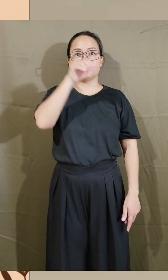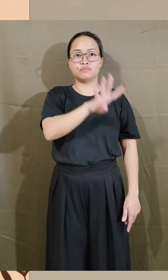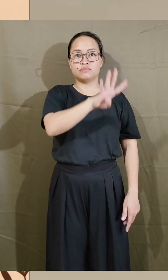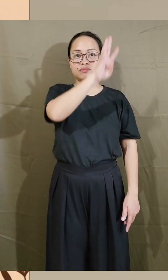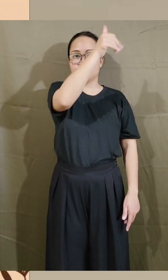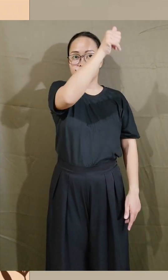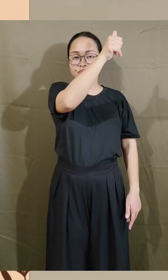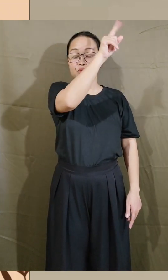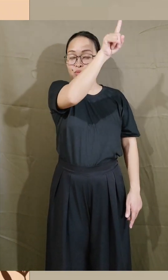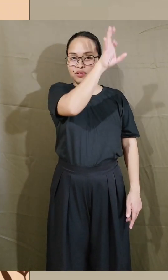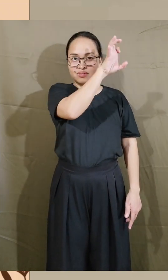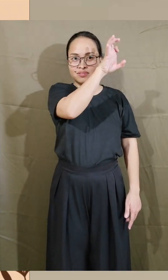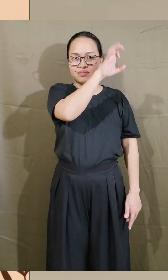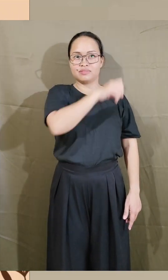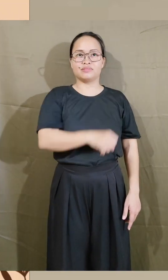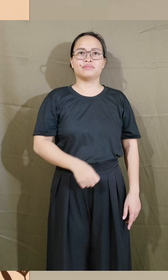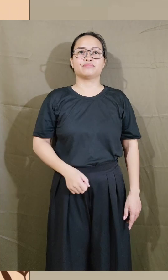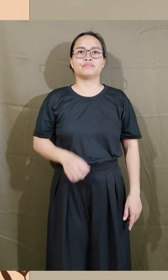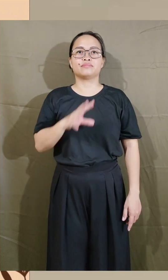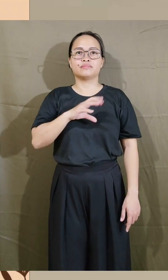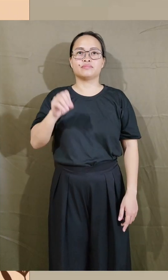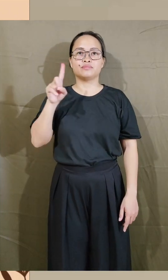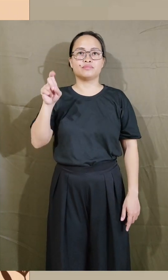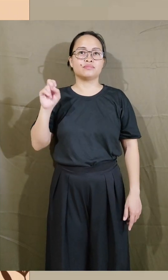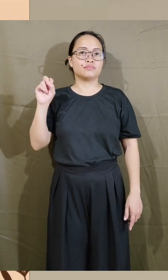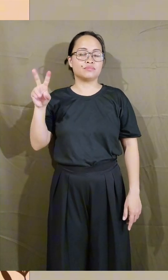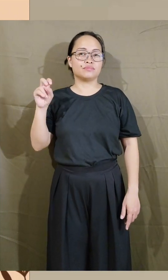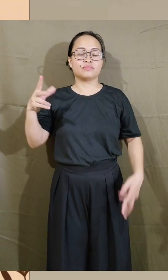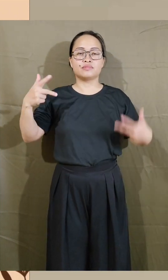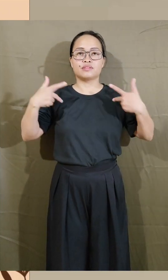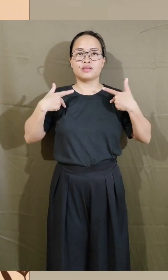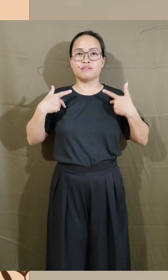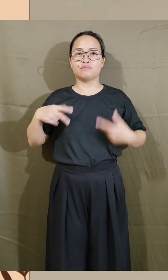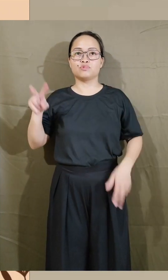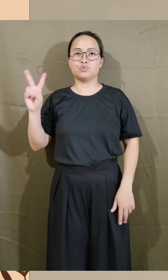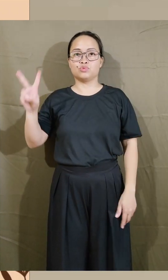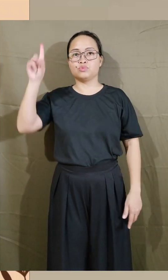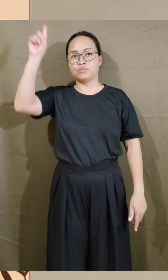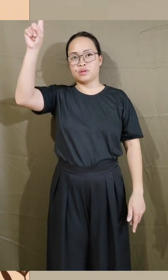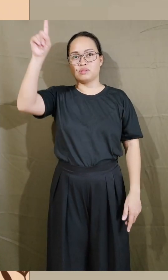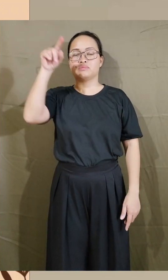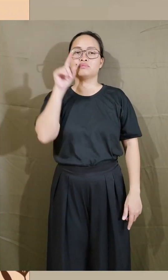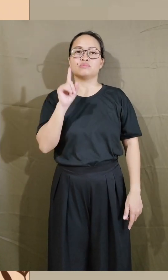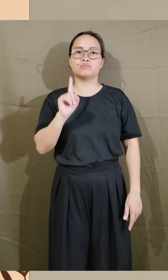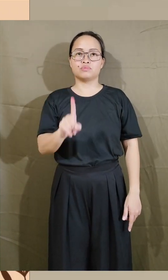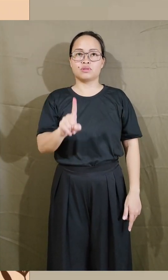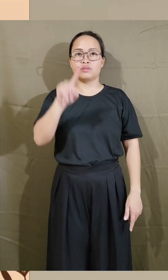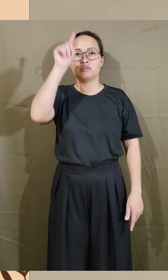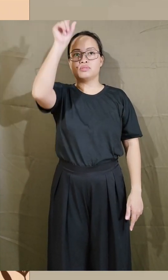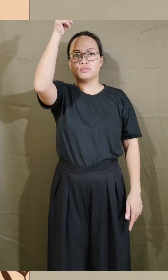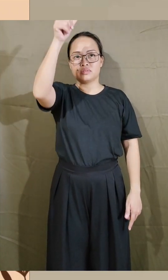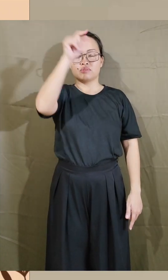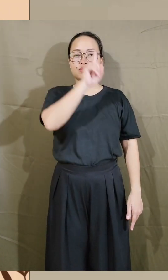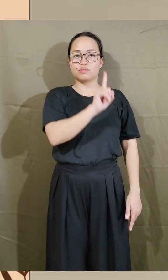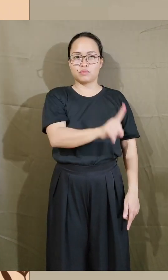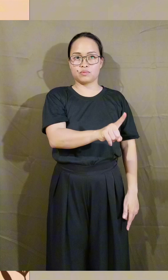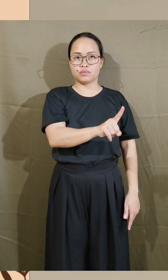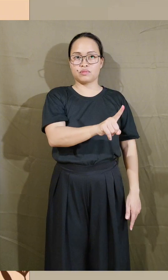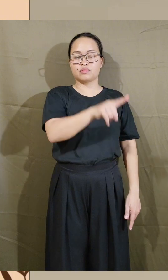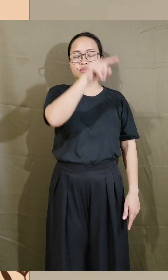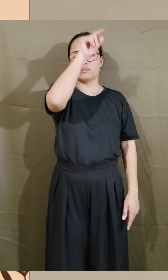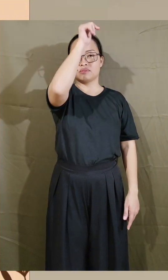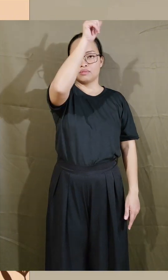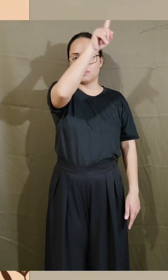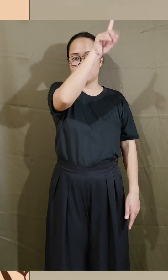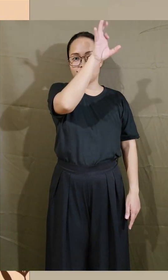has 2 ones, 1 ten, and 100. Now let's start subtracting